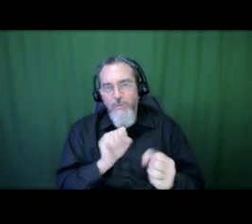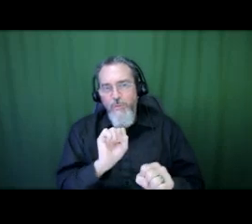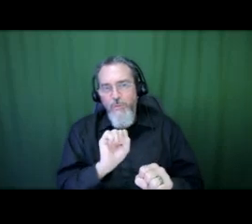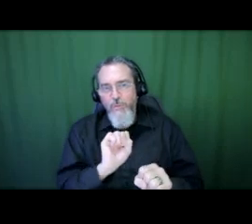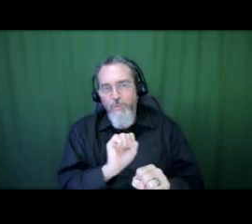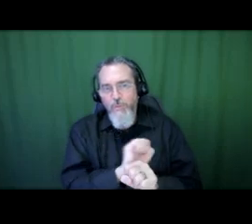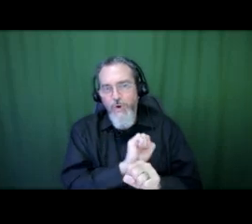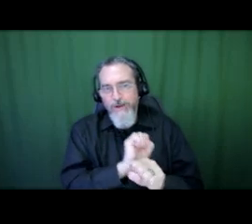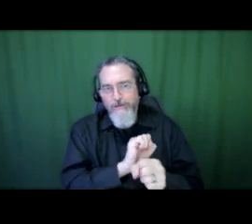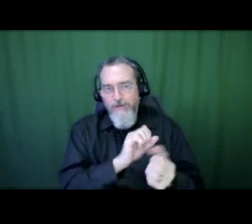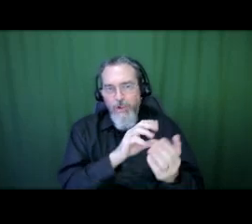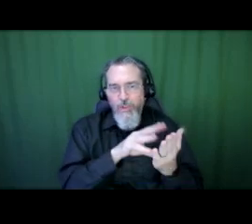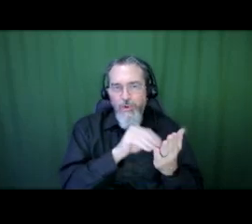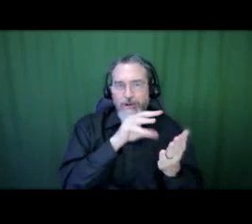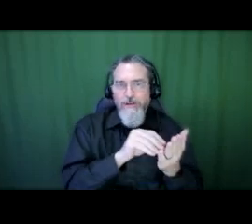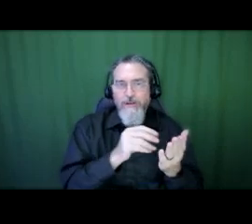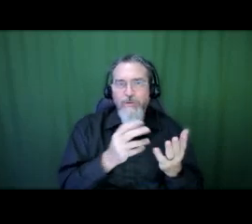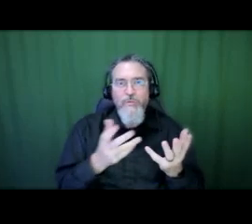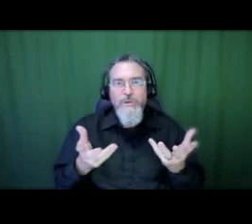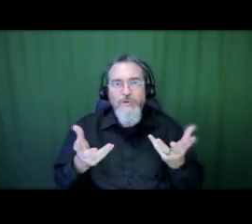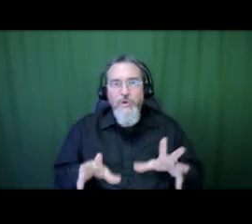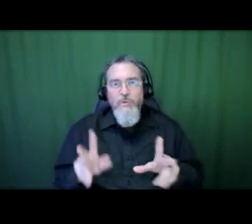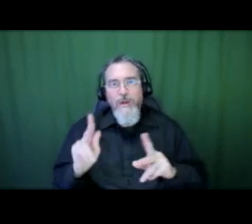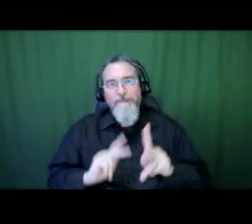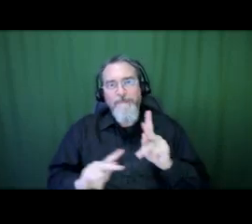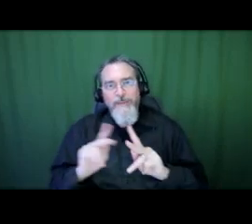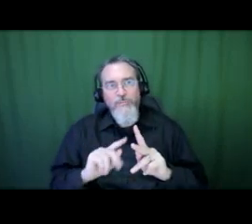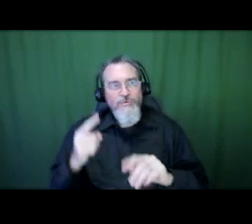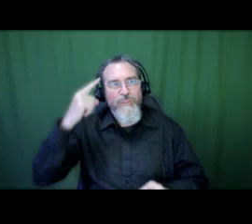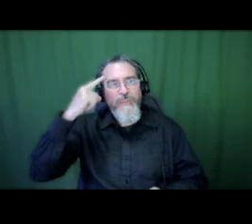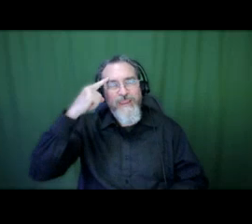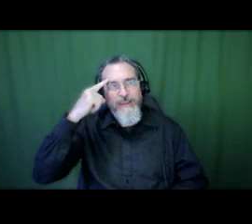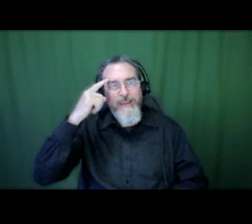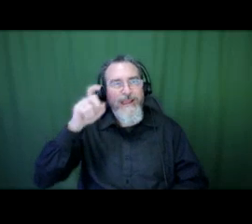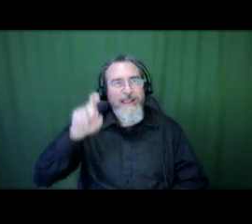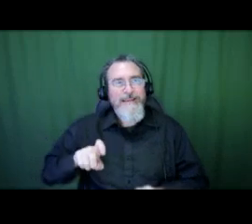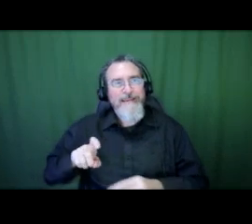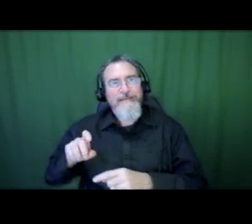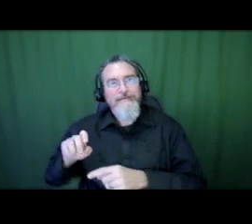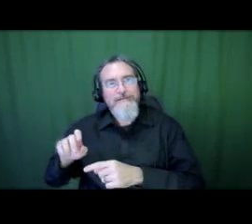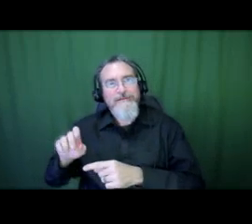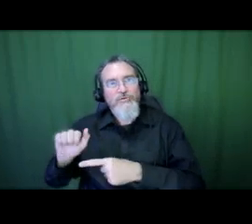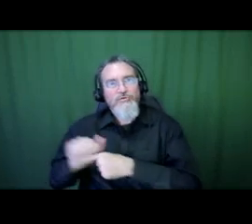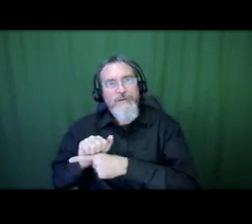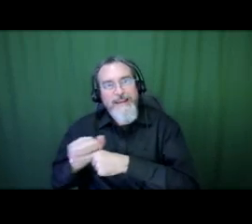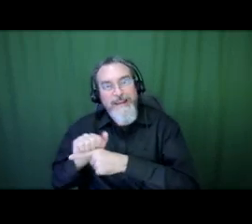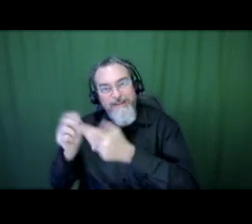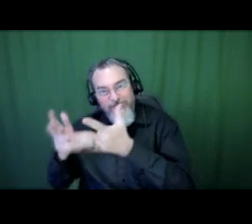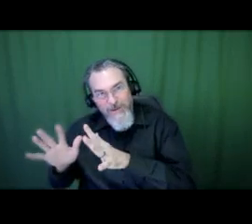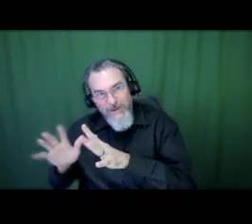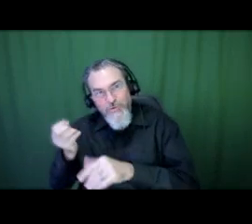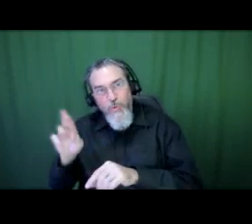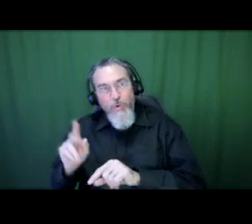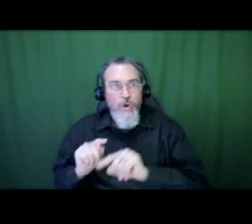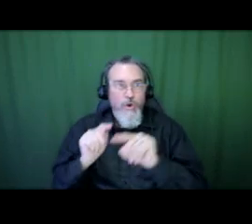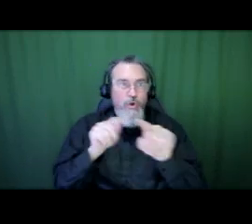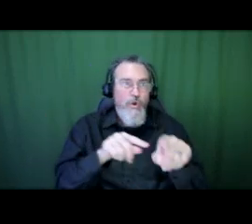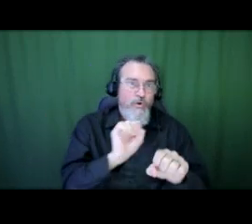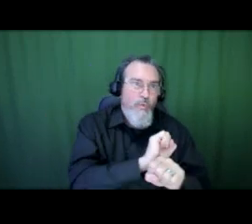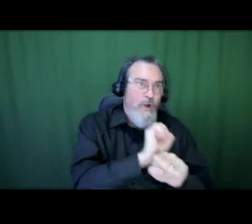students deciding, okay, I have to go to work, or do I come to this training program that has the potential for me to earn a living